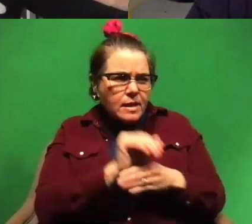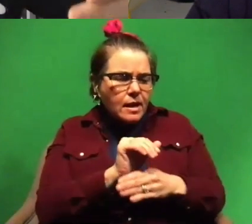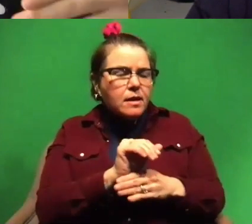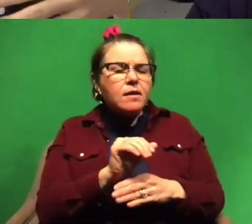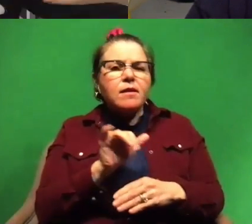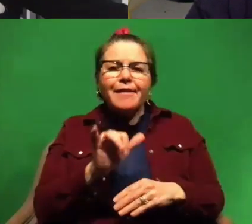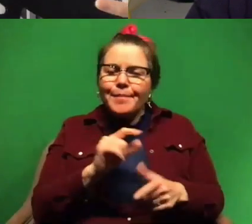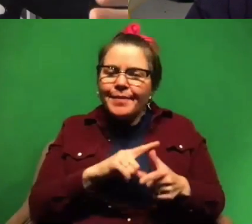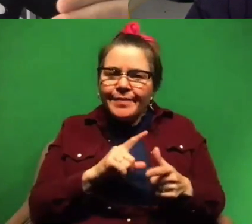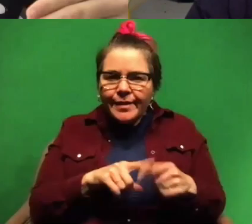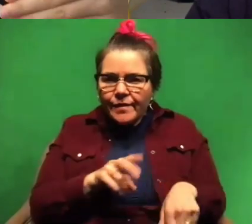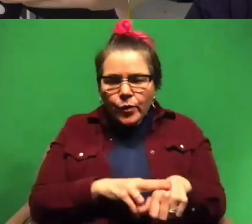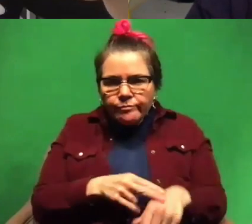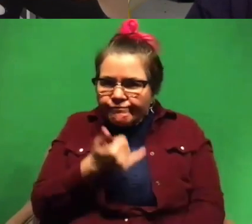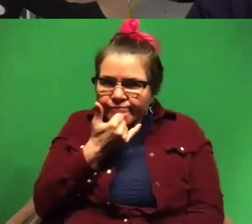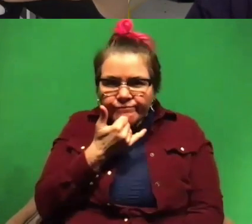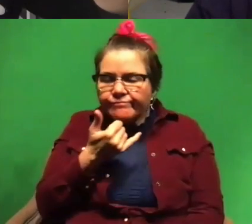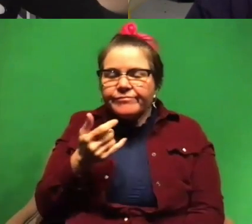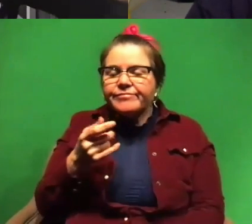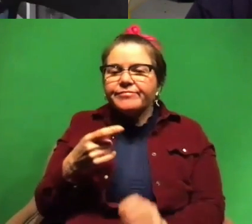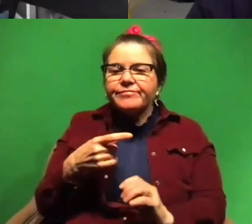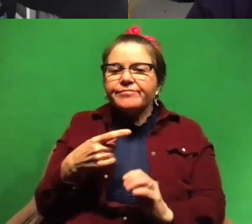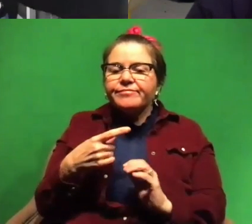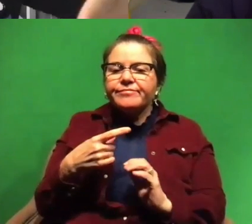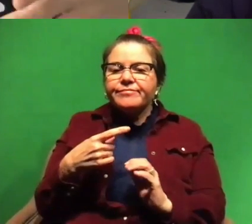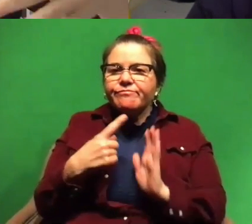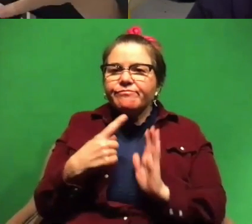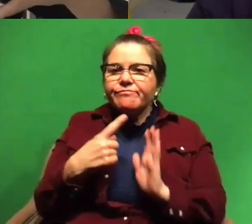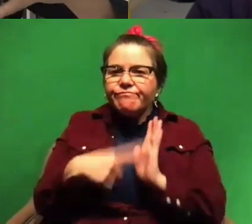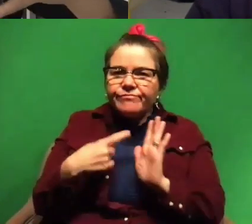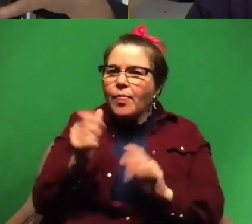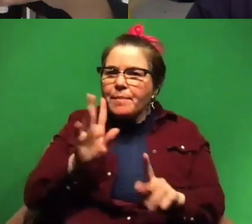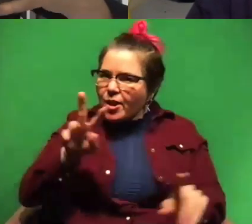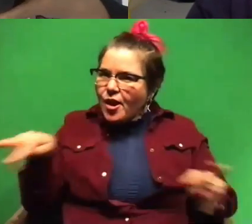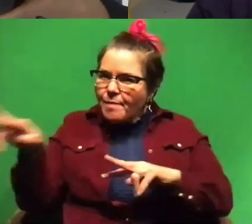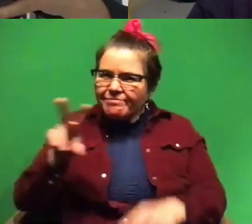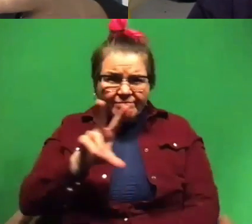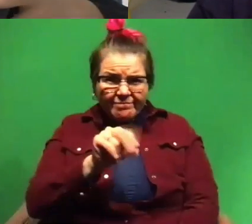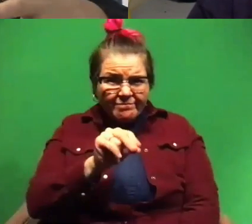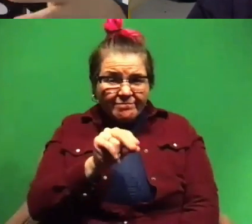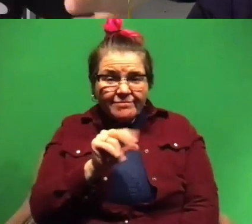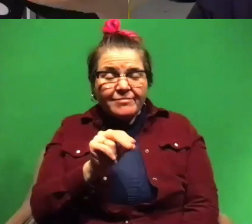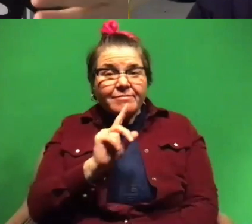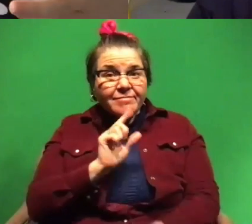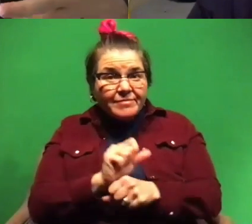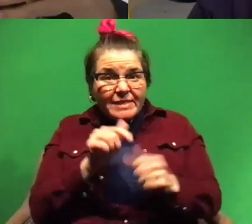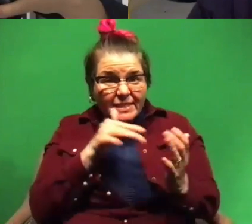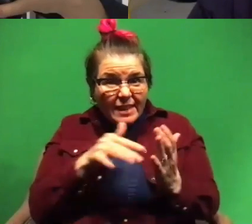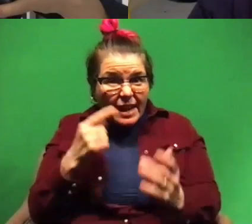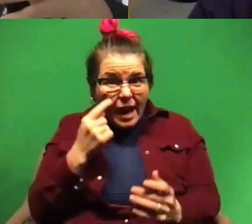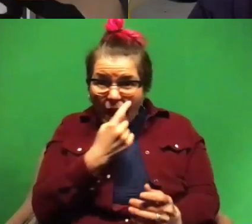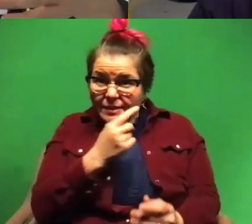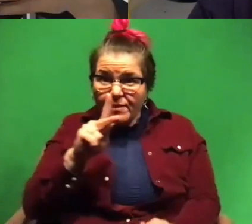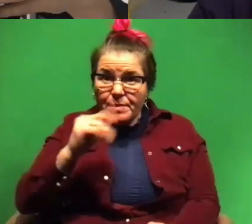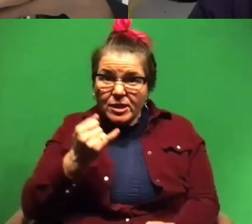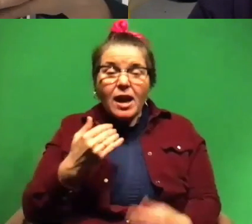of course I was corrected by you know, other people's observation saying, no, like we've studied the eyes of a PJ and they actually